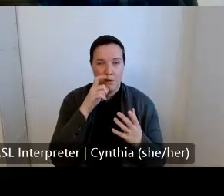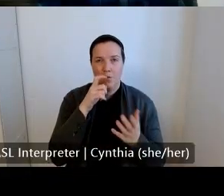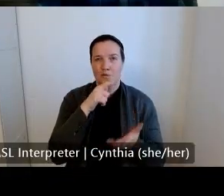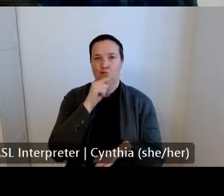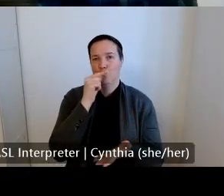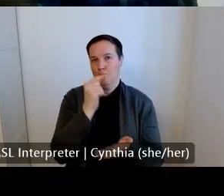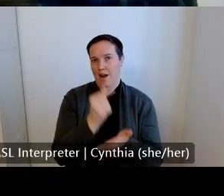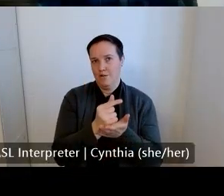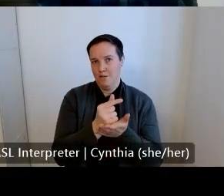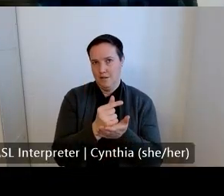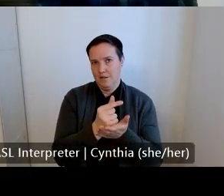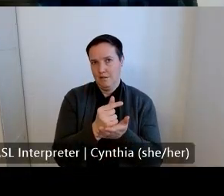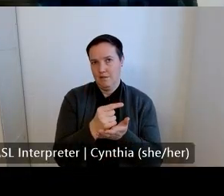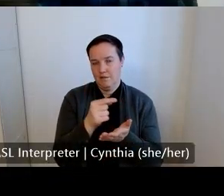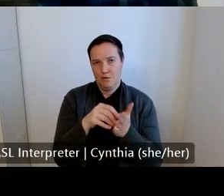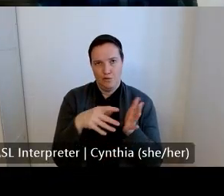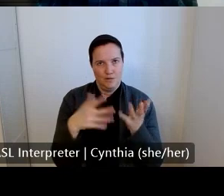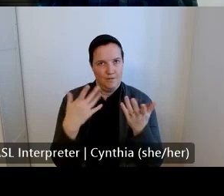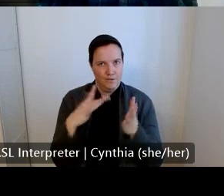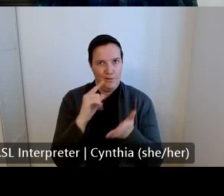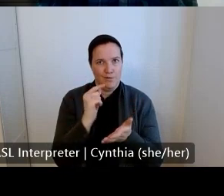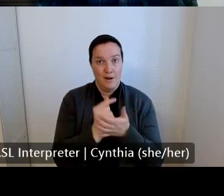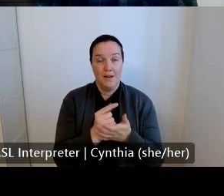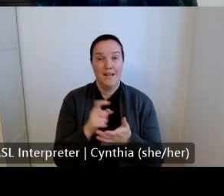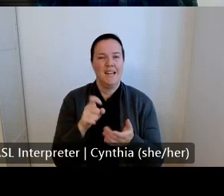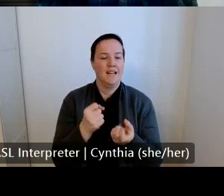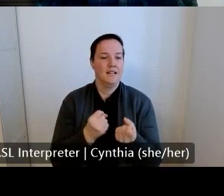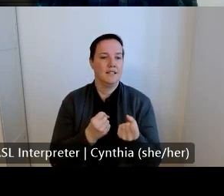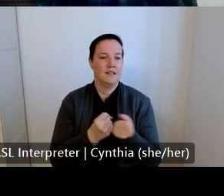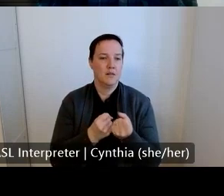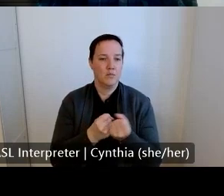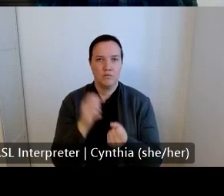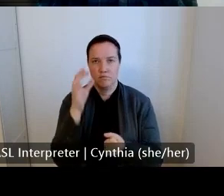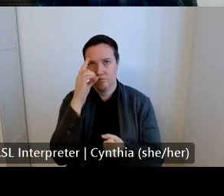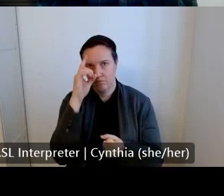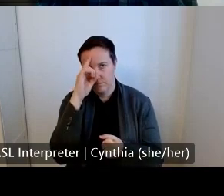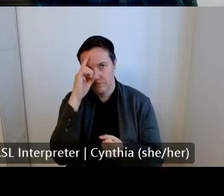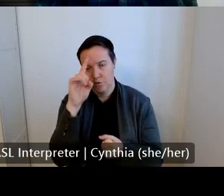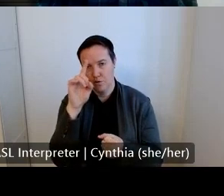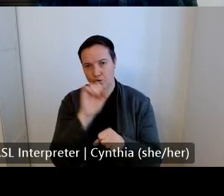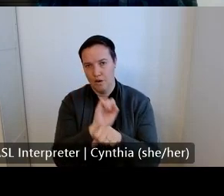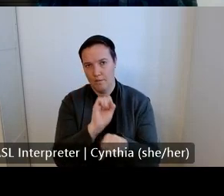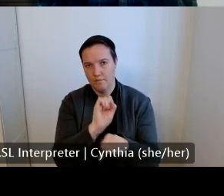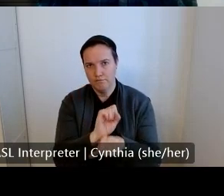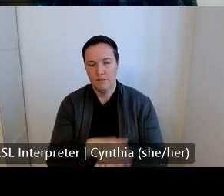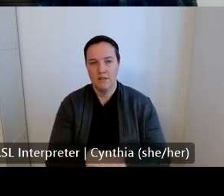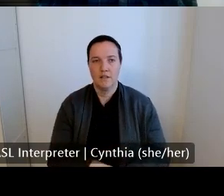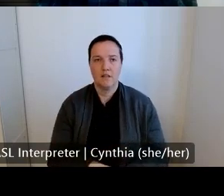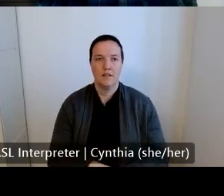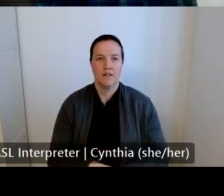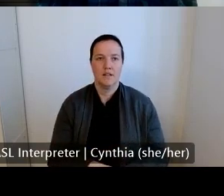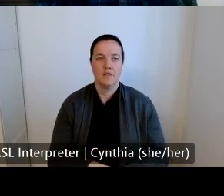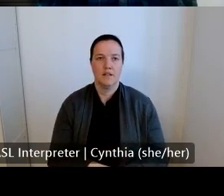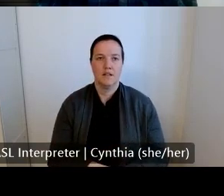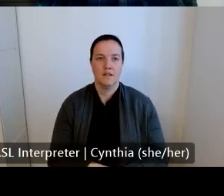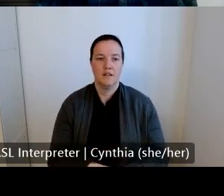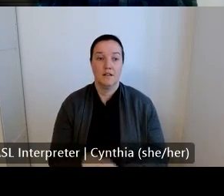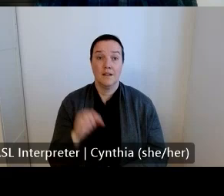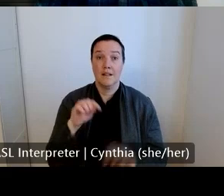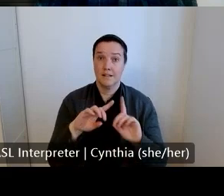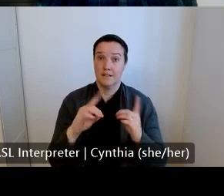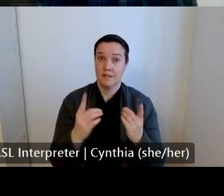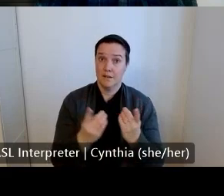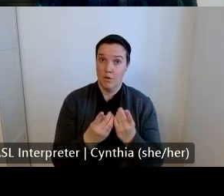graduates who need assistance in their job search. And this